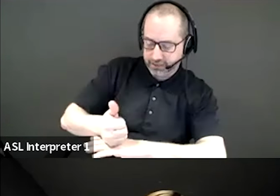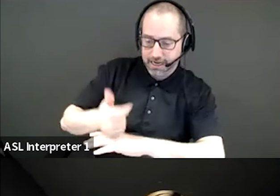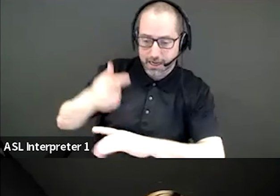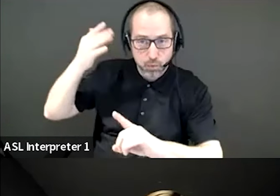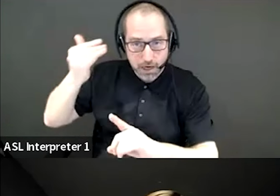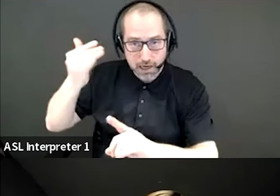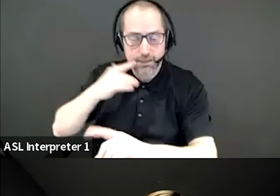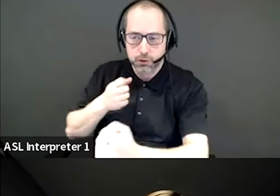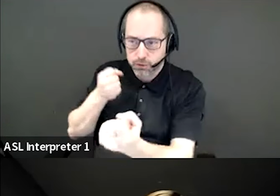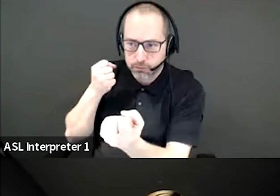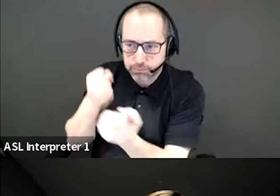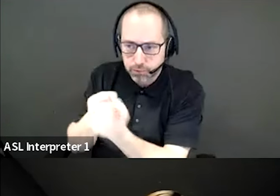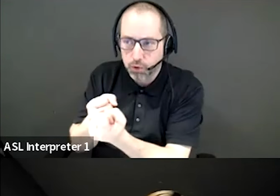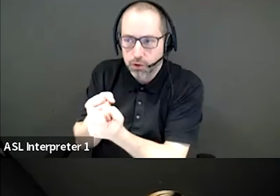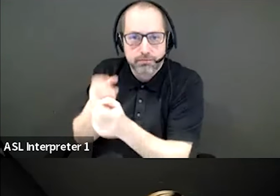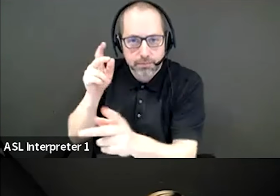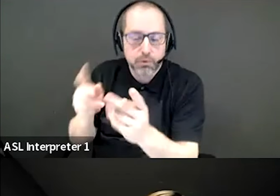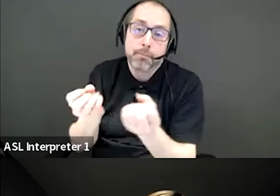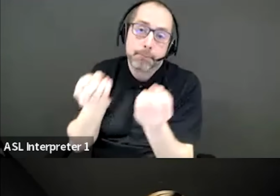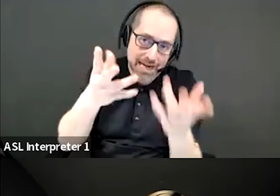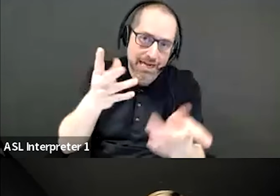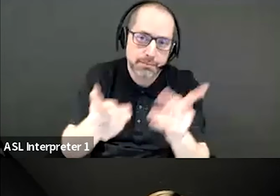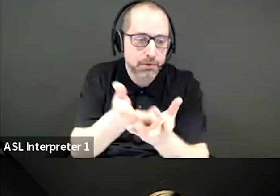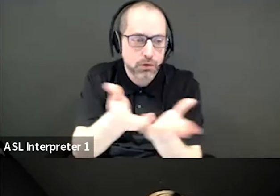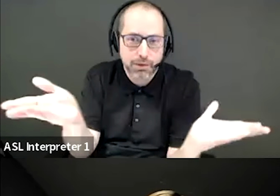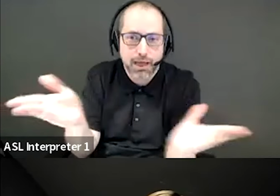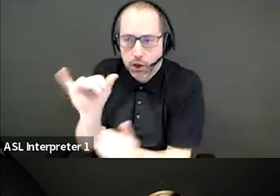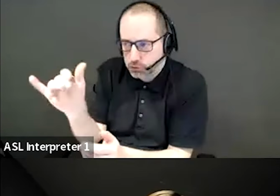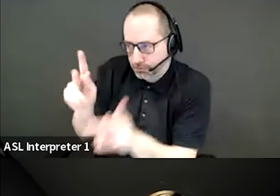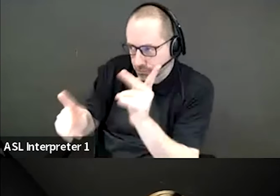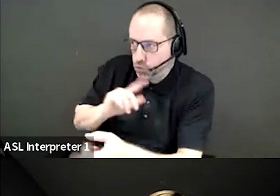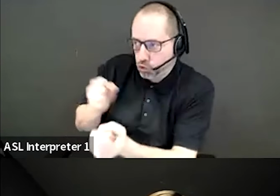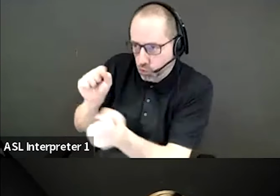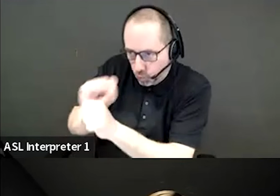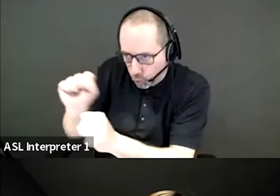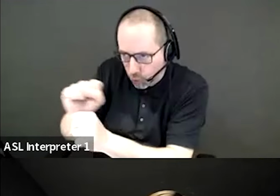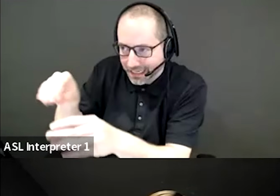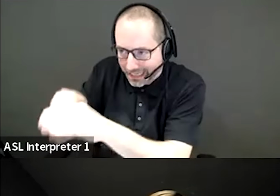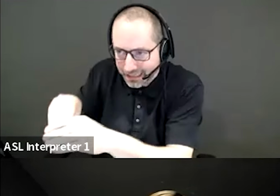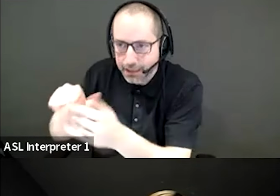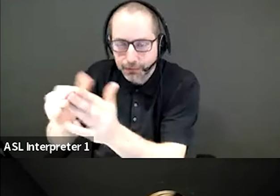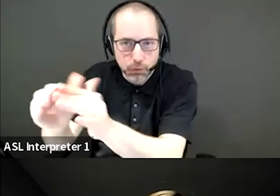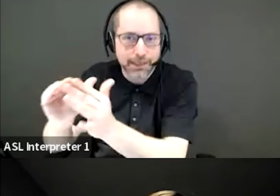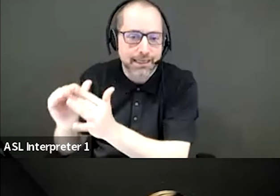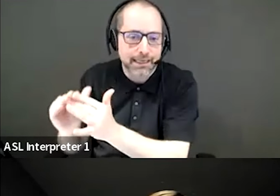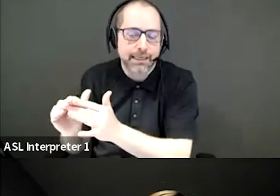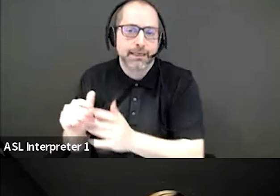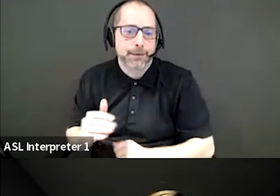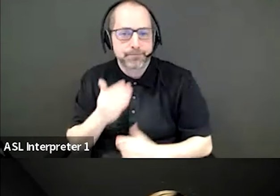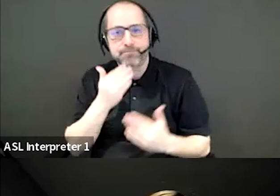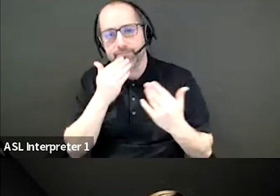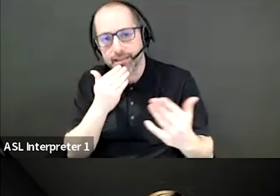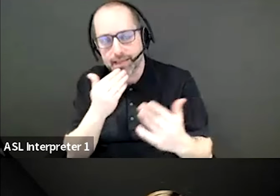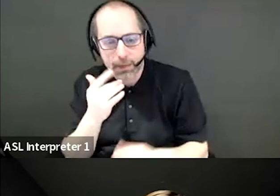people doing the direct work, but also others in the community. So thank you for that.